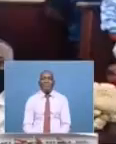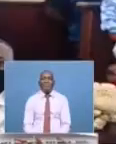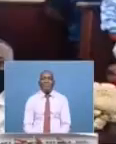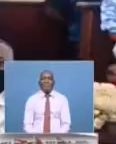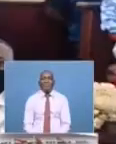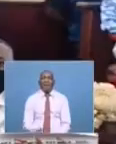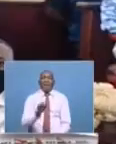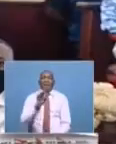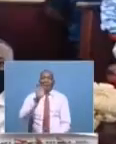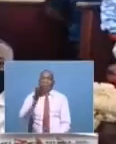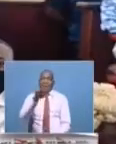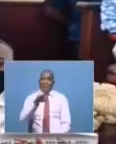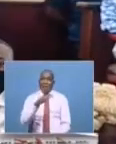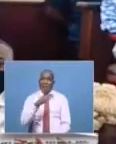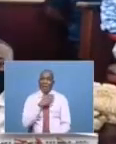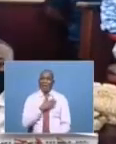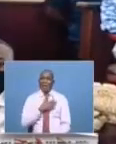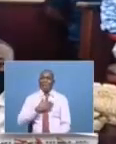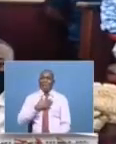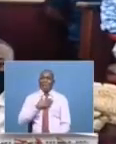And my lords,